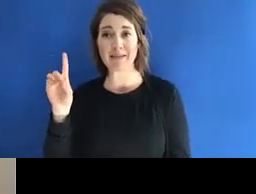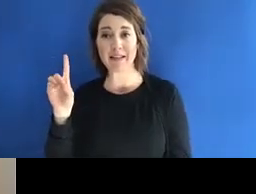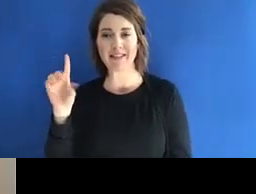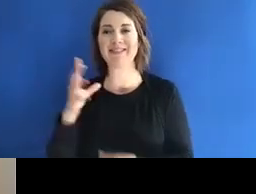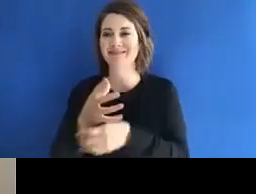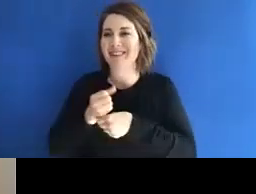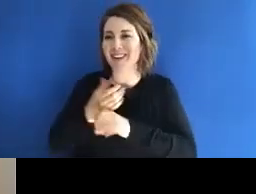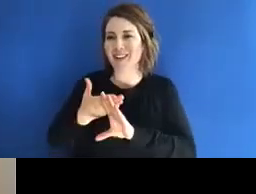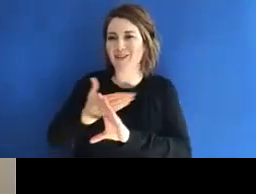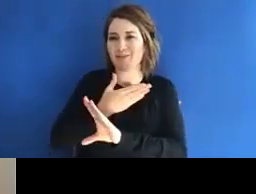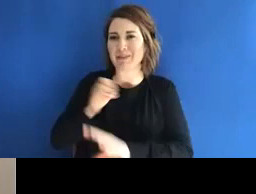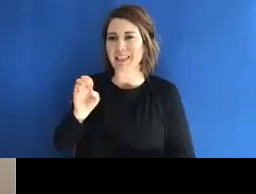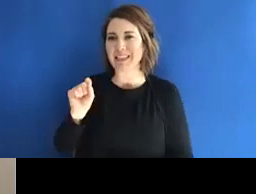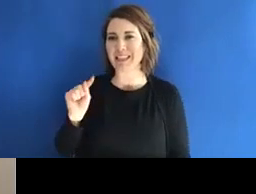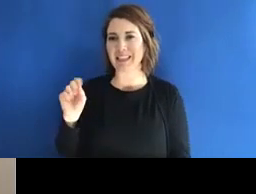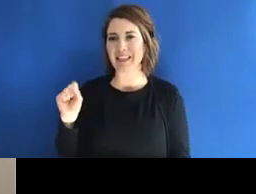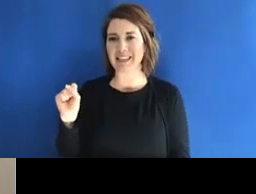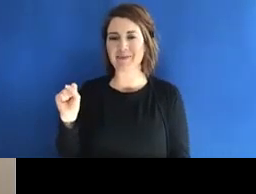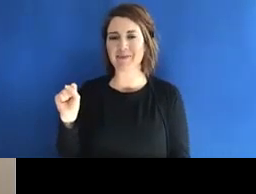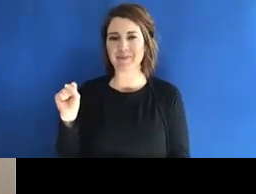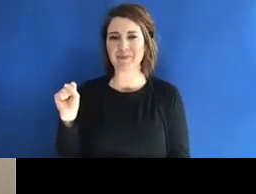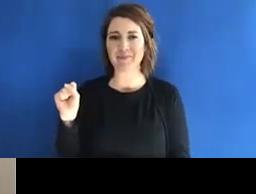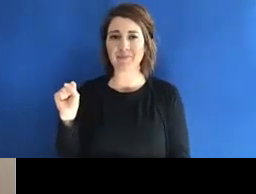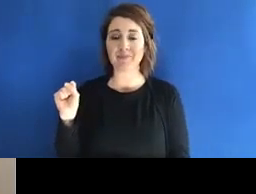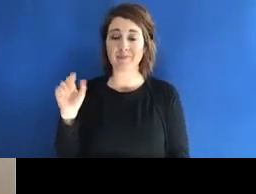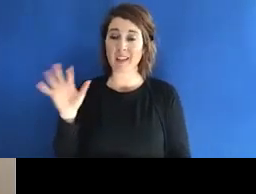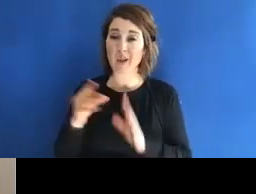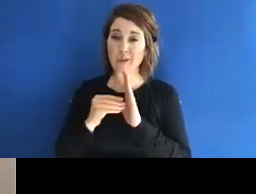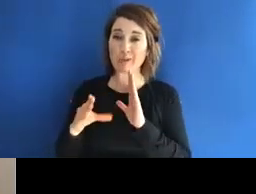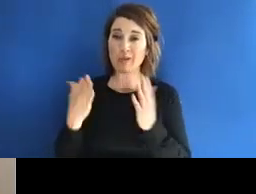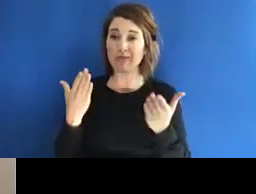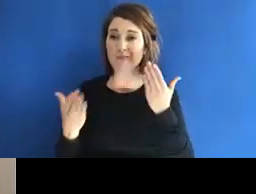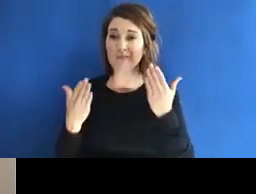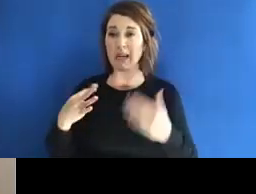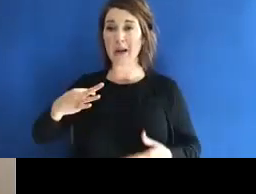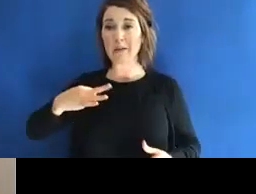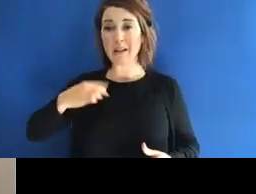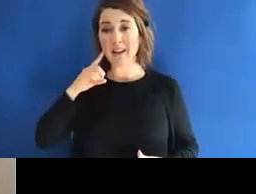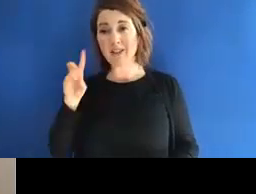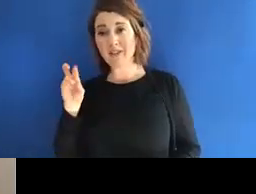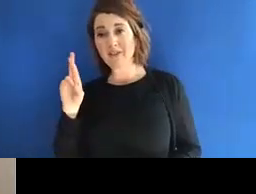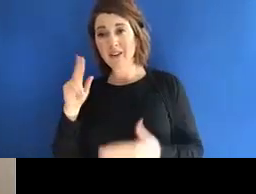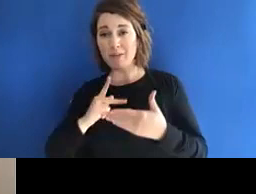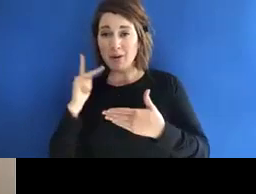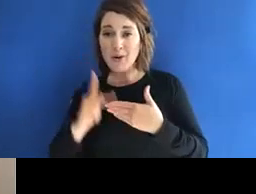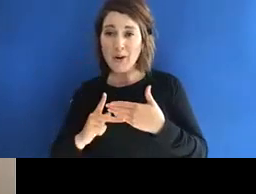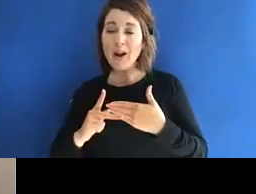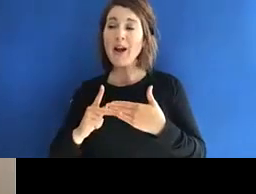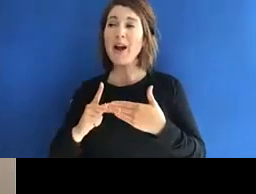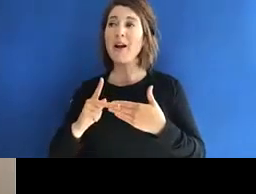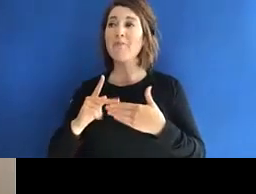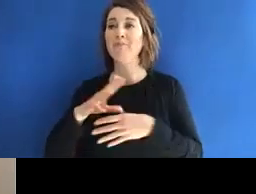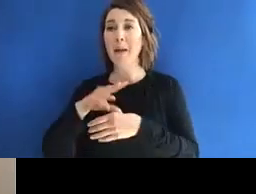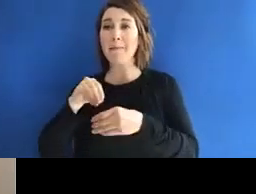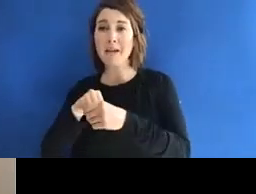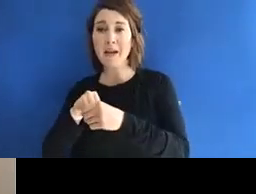pre-employment transition services. These students may very well go on to apply to the VR program and become participants, but we're seeing